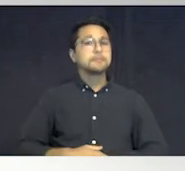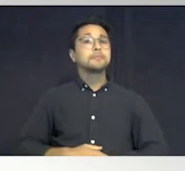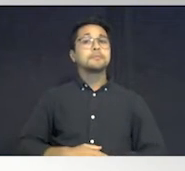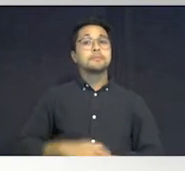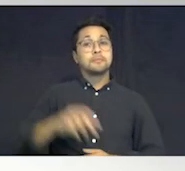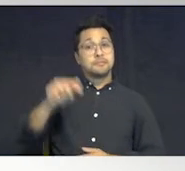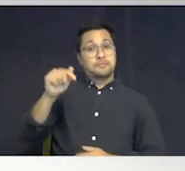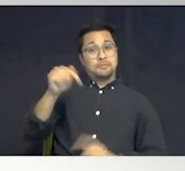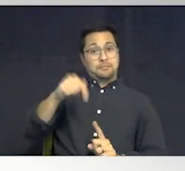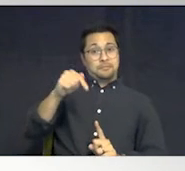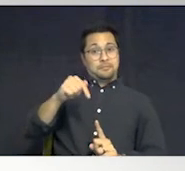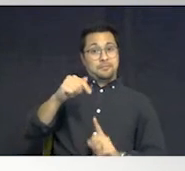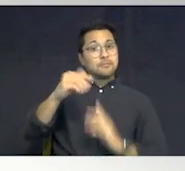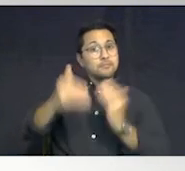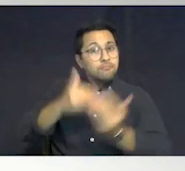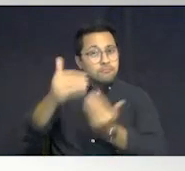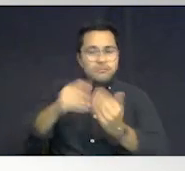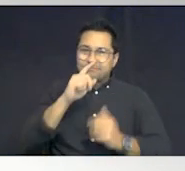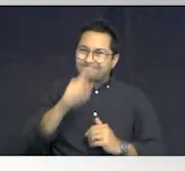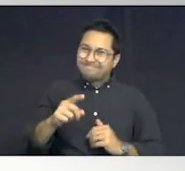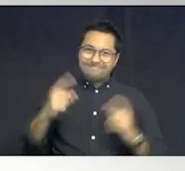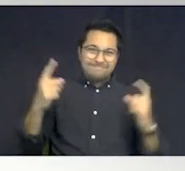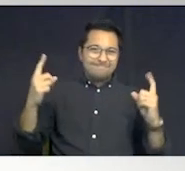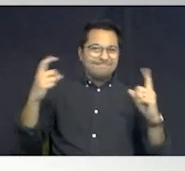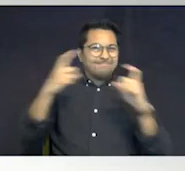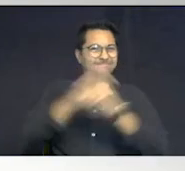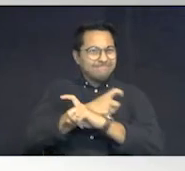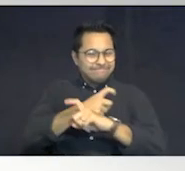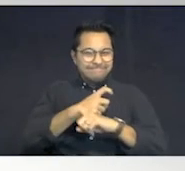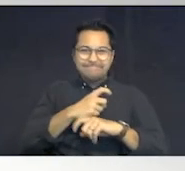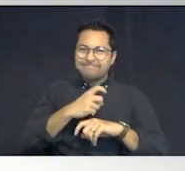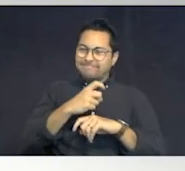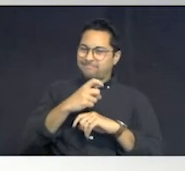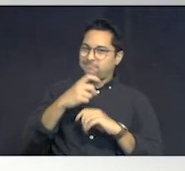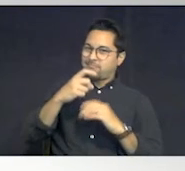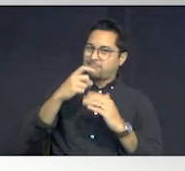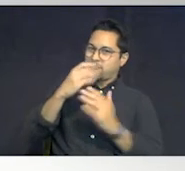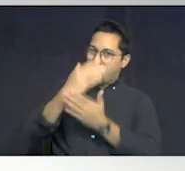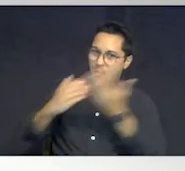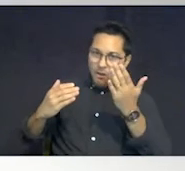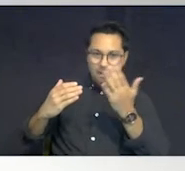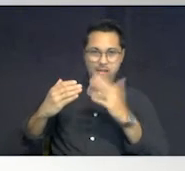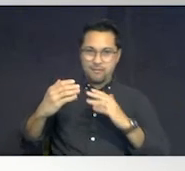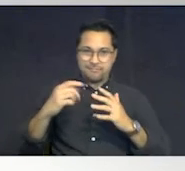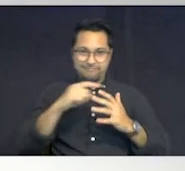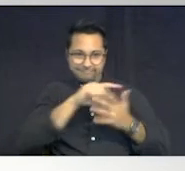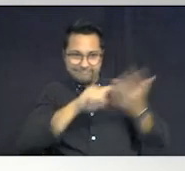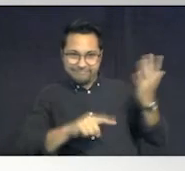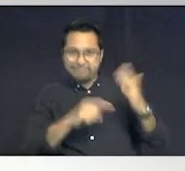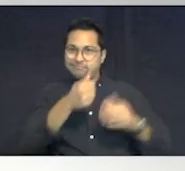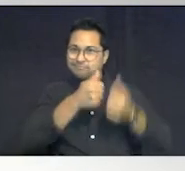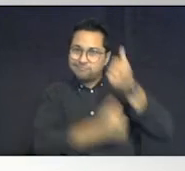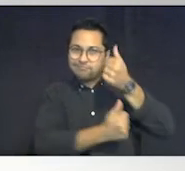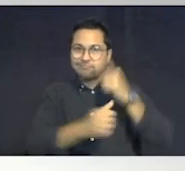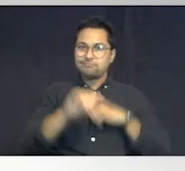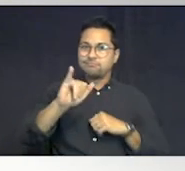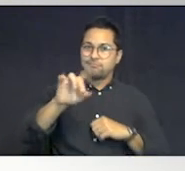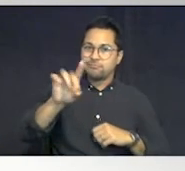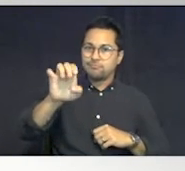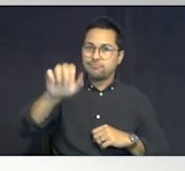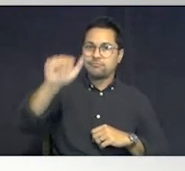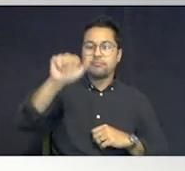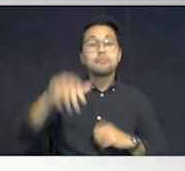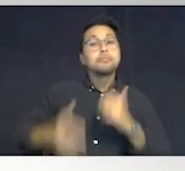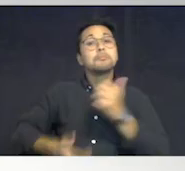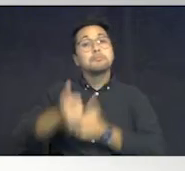This process is the most contentious and adversarial of the required dispute resolution options under the IDA. Most due